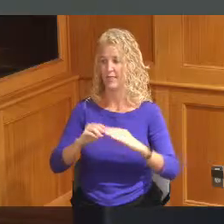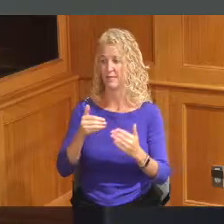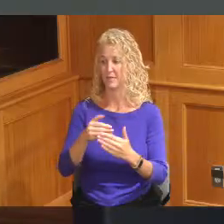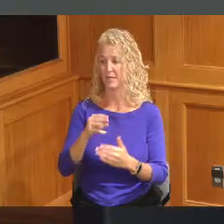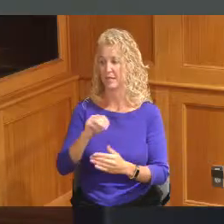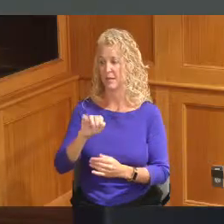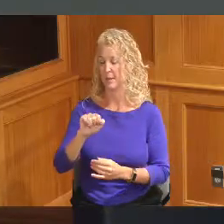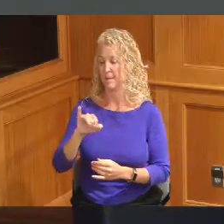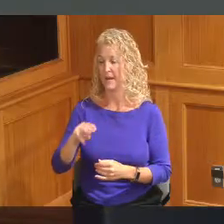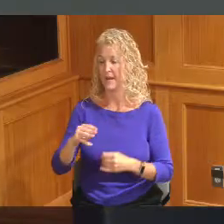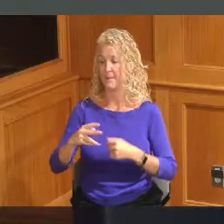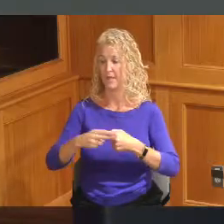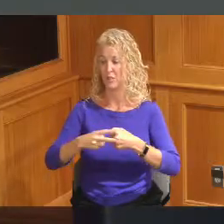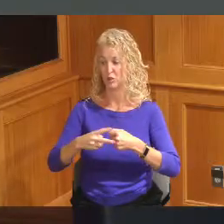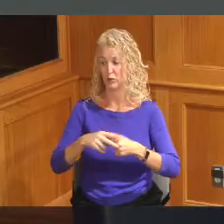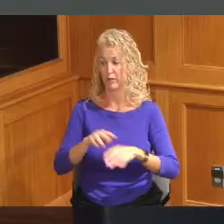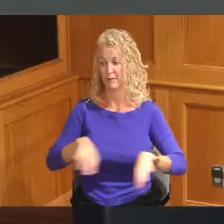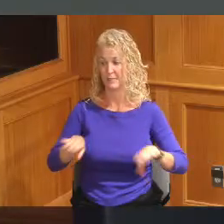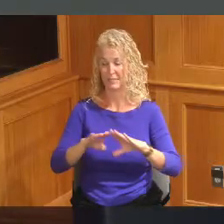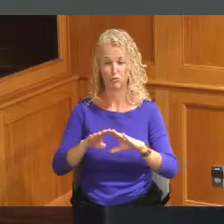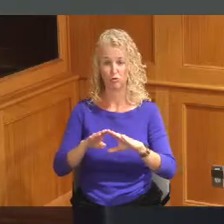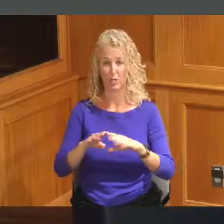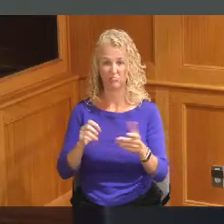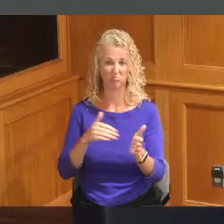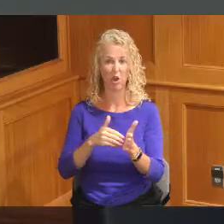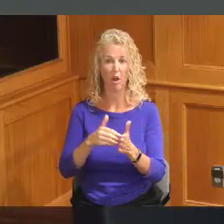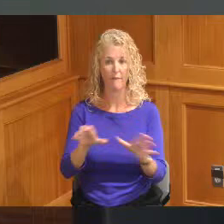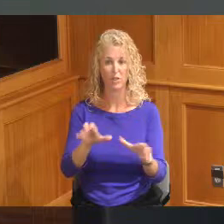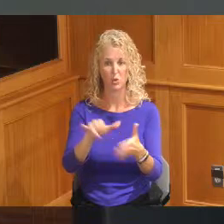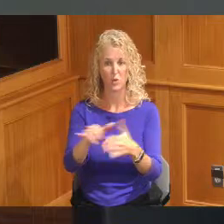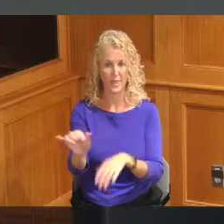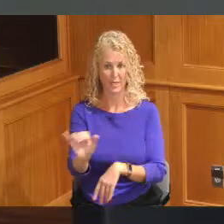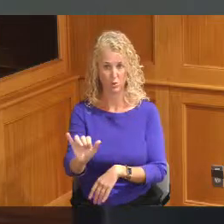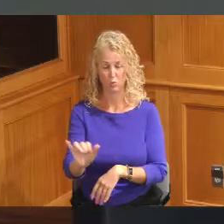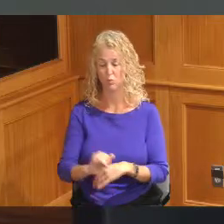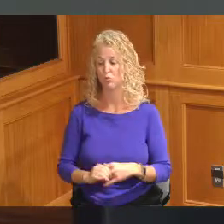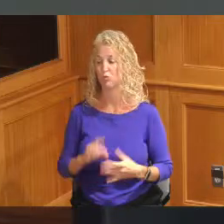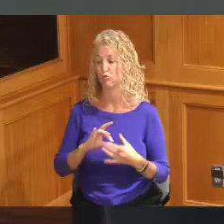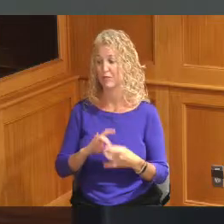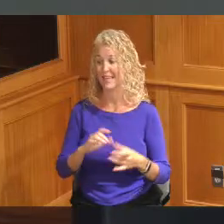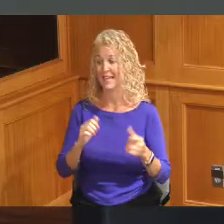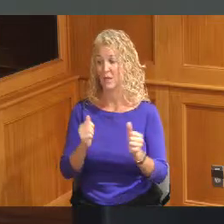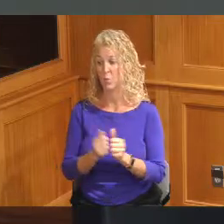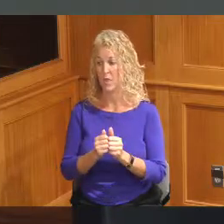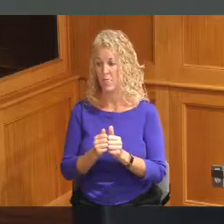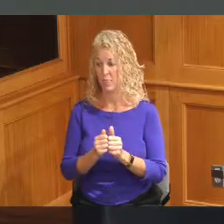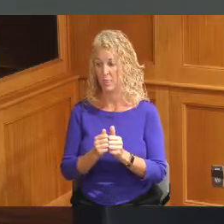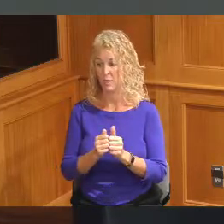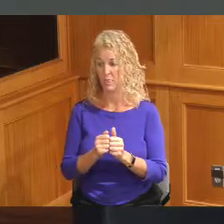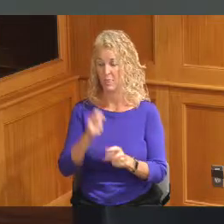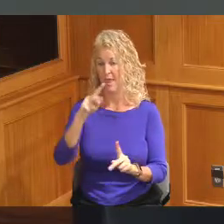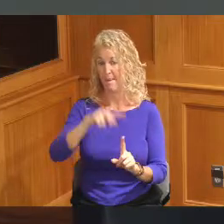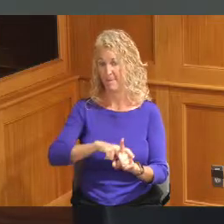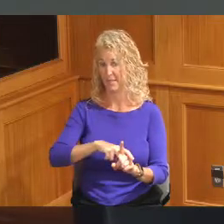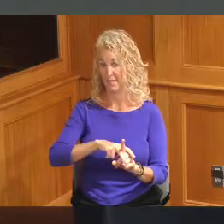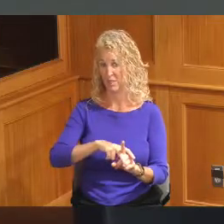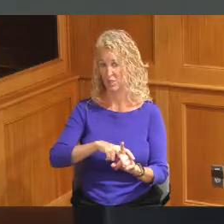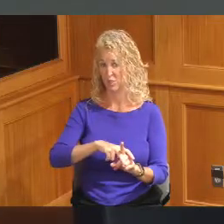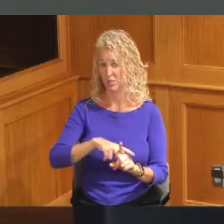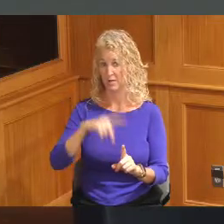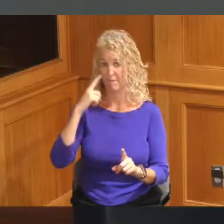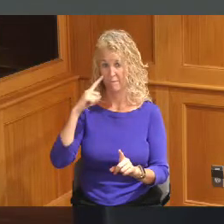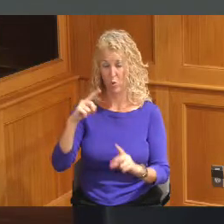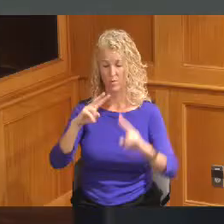Conservancy District. This is something that we do on a regular basis related to the application of